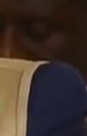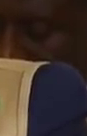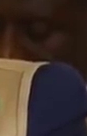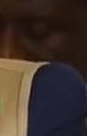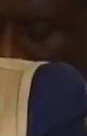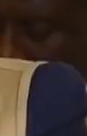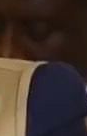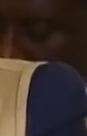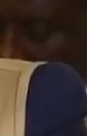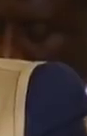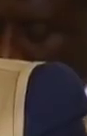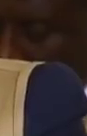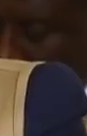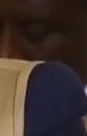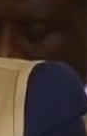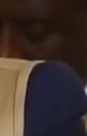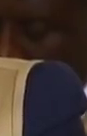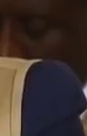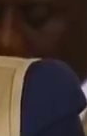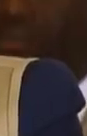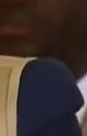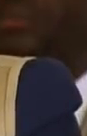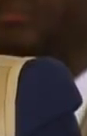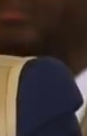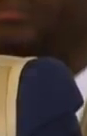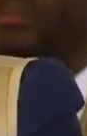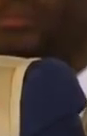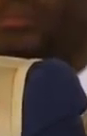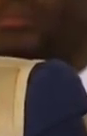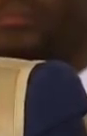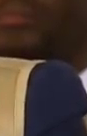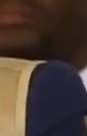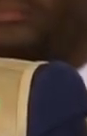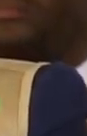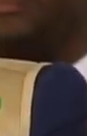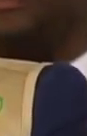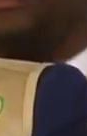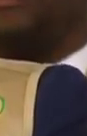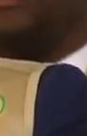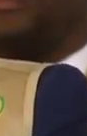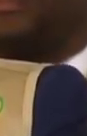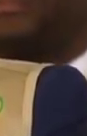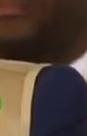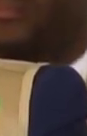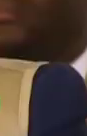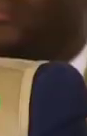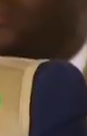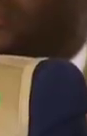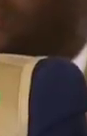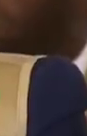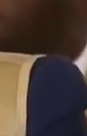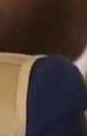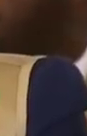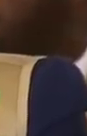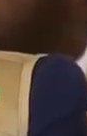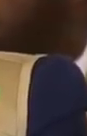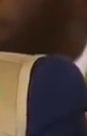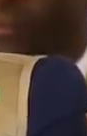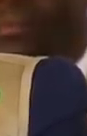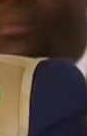own system. Some use electronic voting, some use manual.